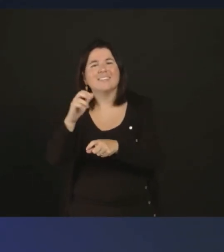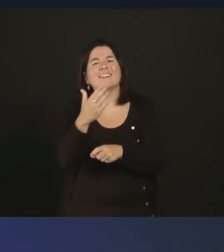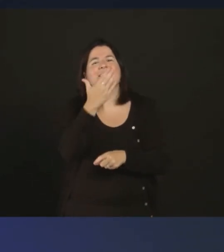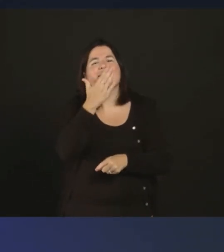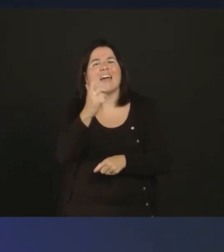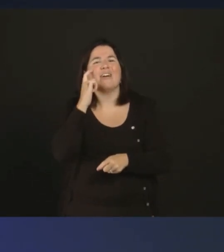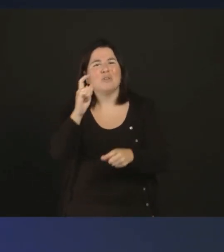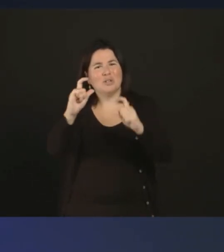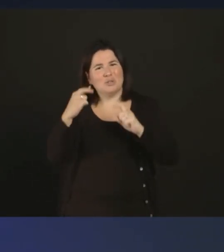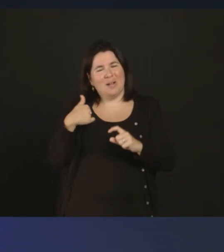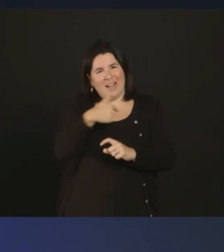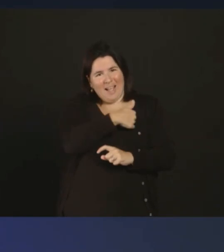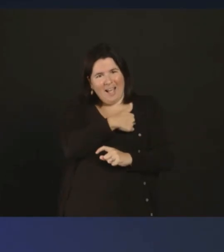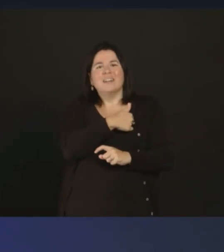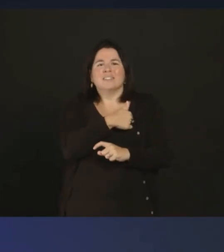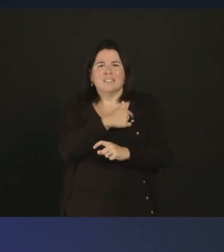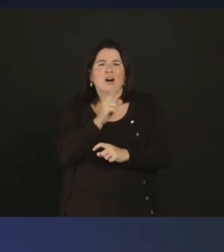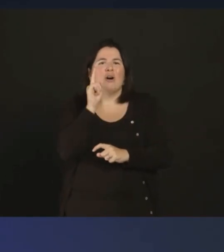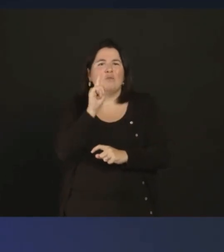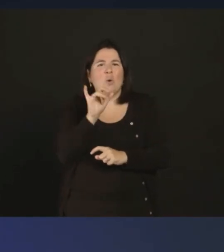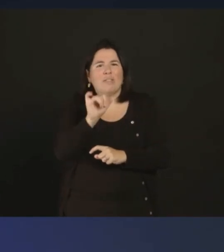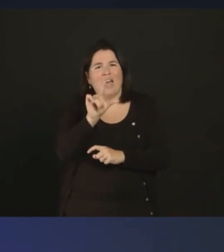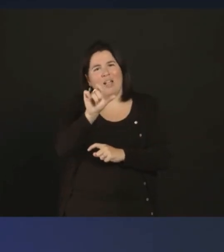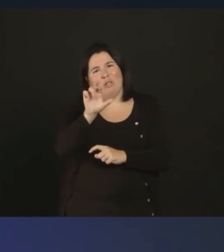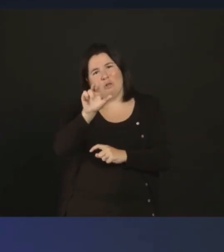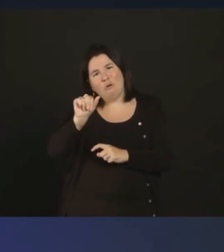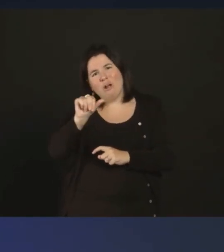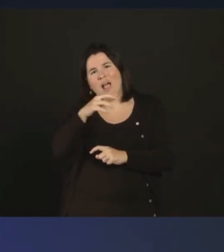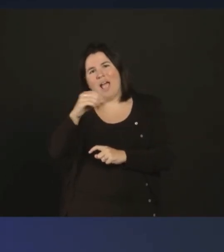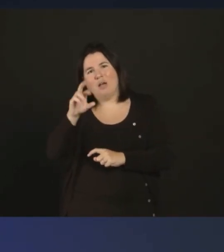Annual Richard and Laura Kretschmer Service Award Gala.